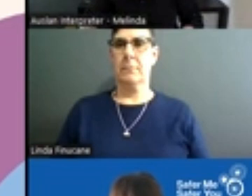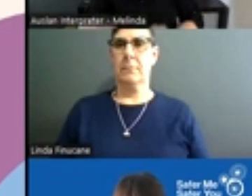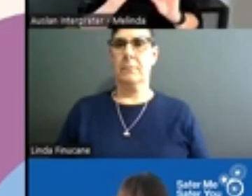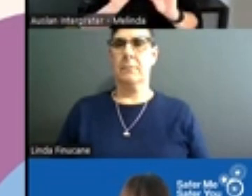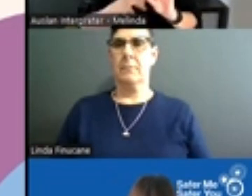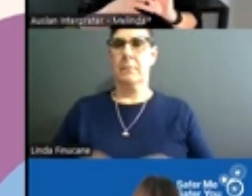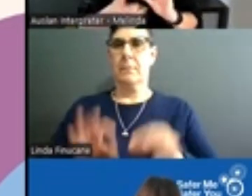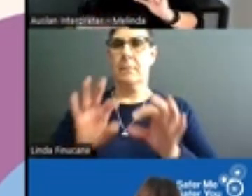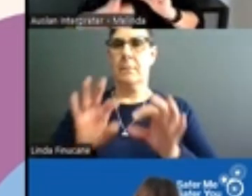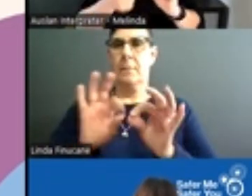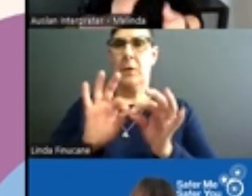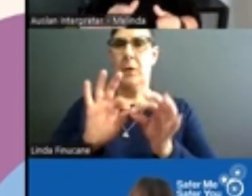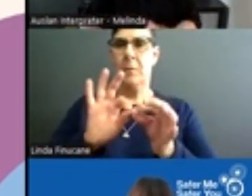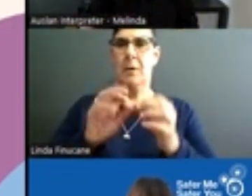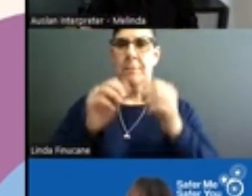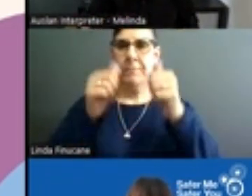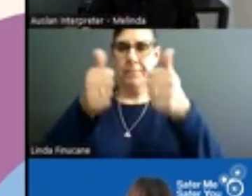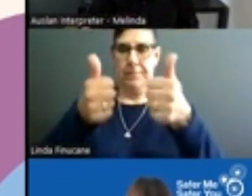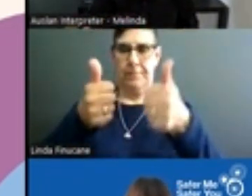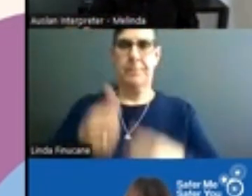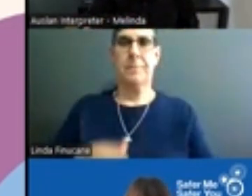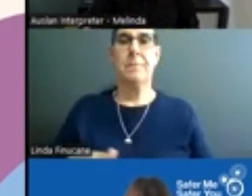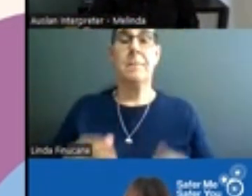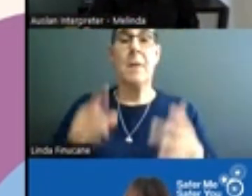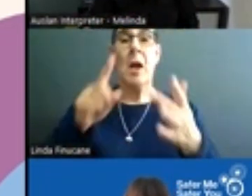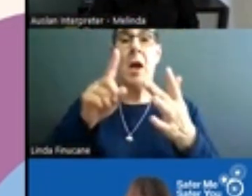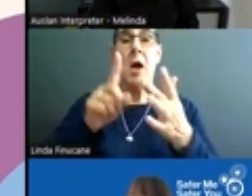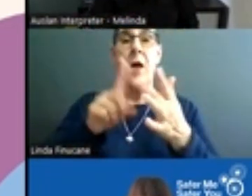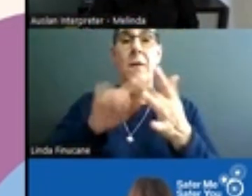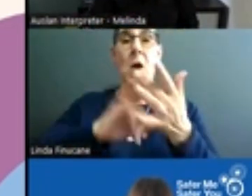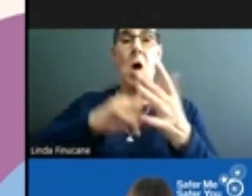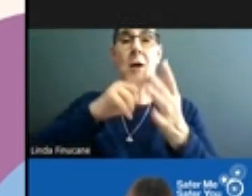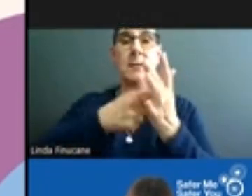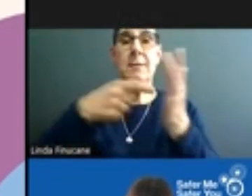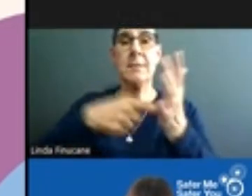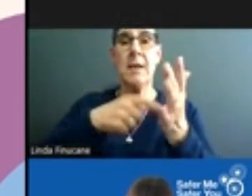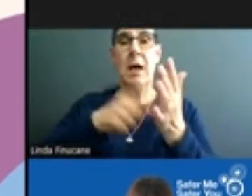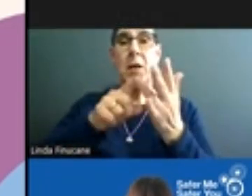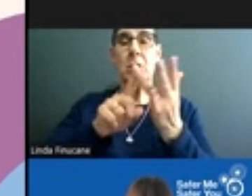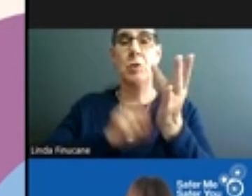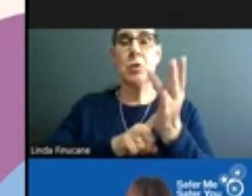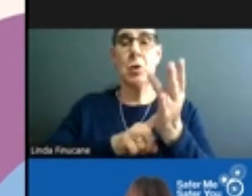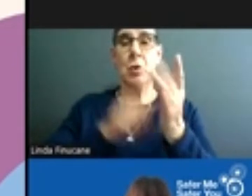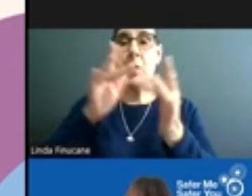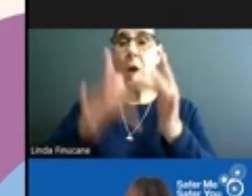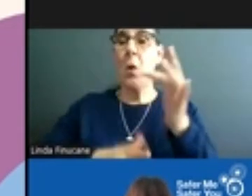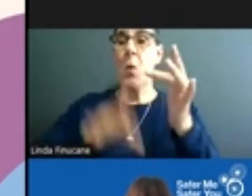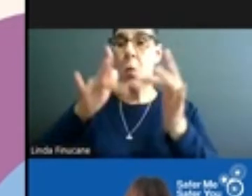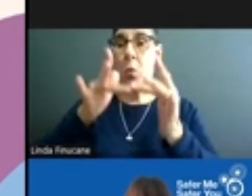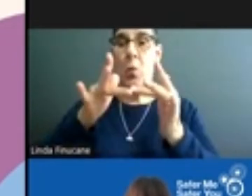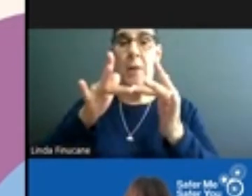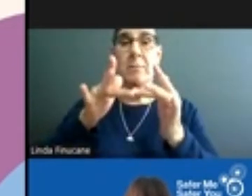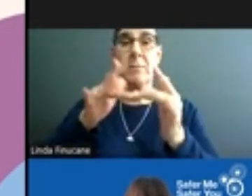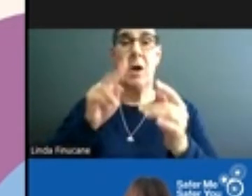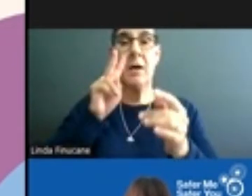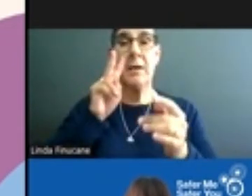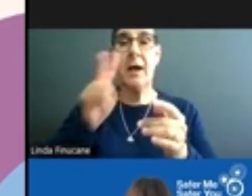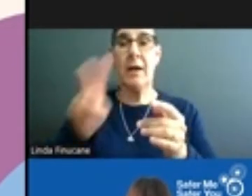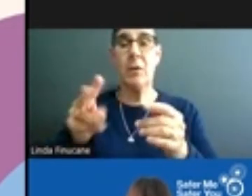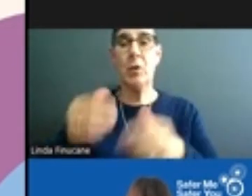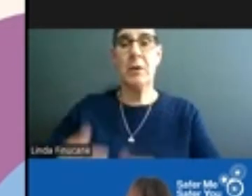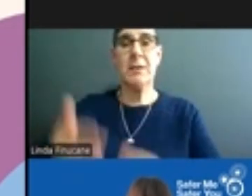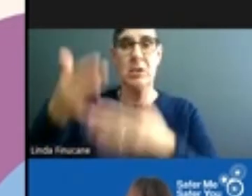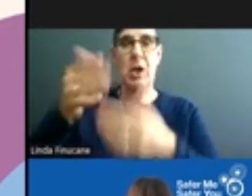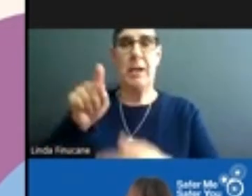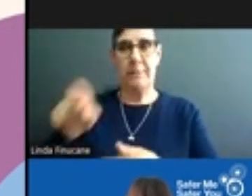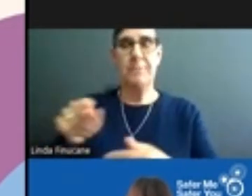Maggie. More details of the iStart tool can be found on our website. Maggie has popped the website address into our chat